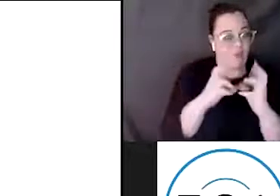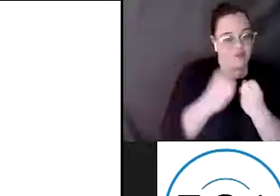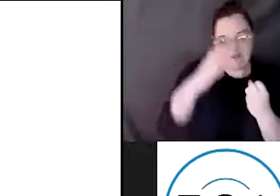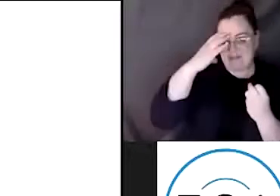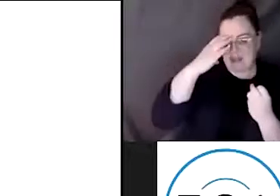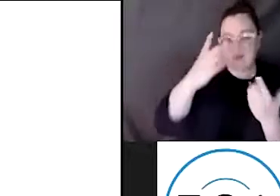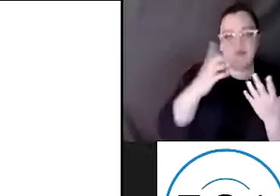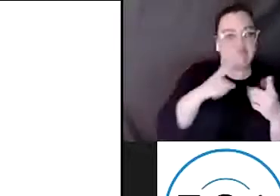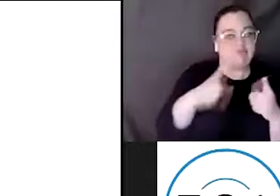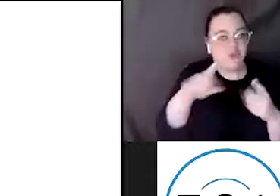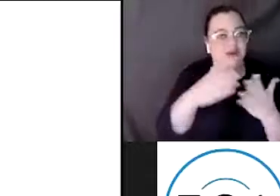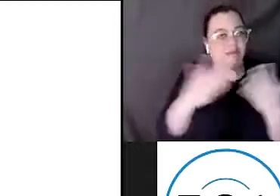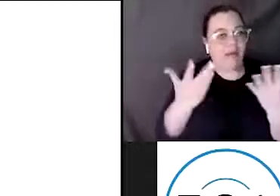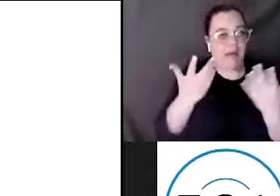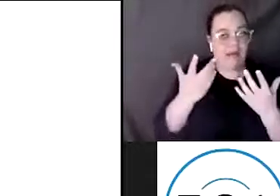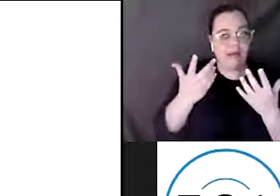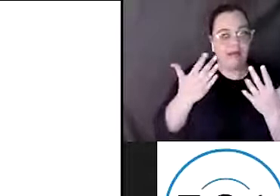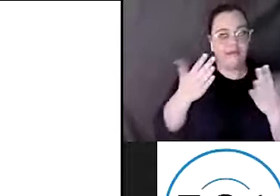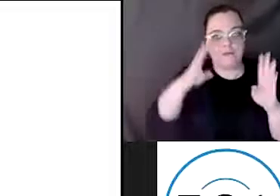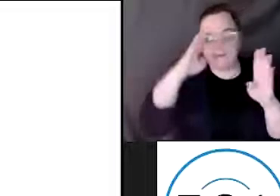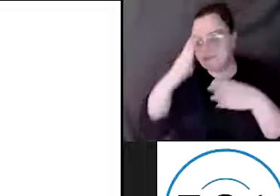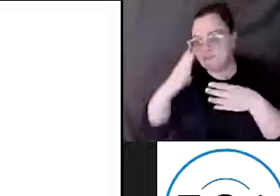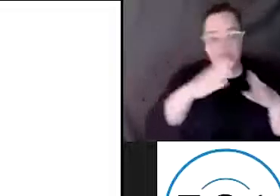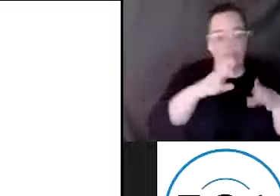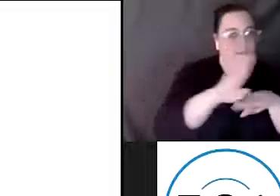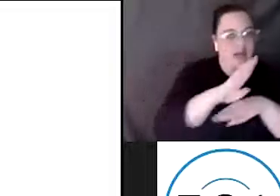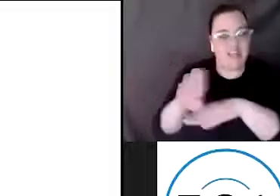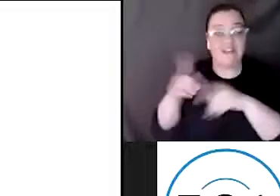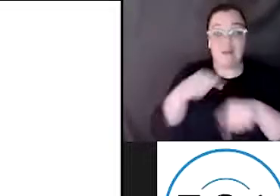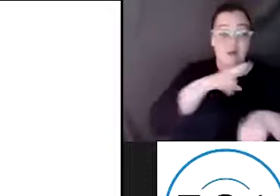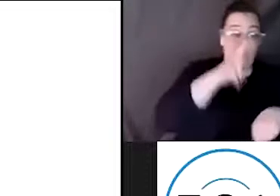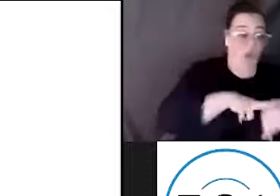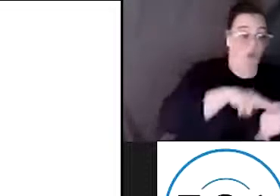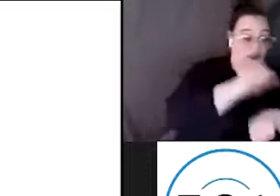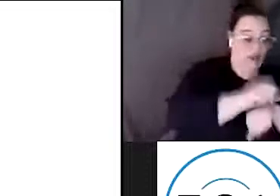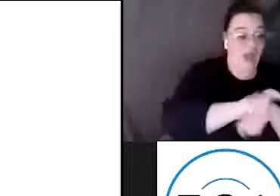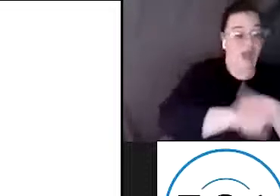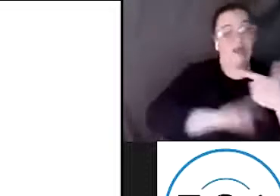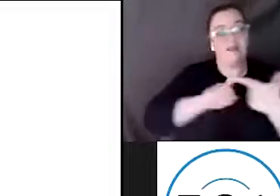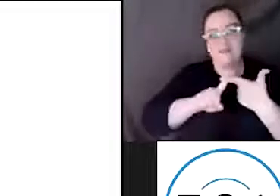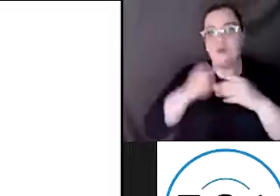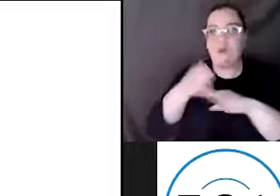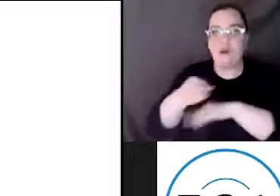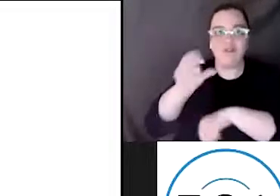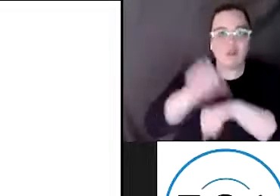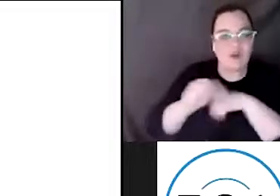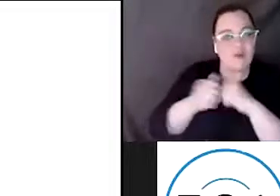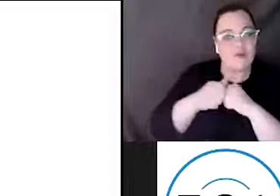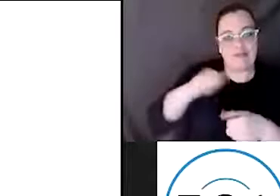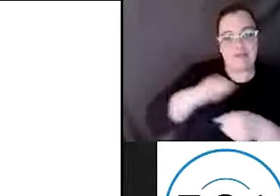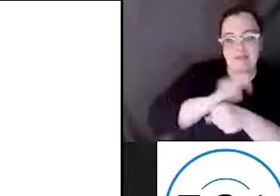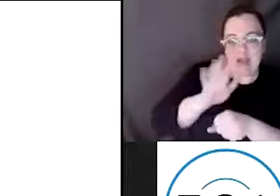a myriad of things pulling on them right now, from our normal jobs to our extended overtime work on the pandemic,